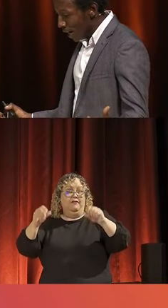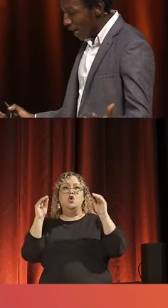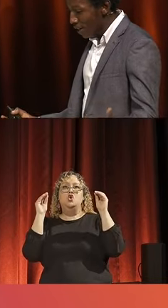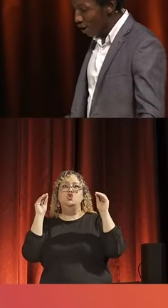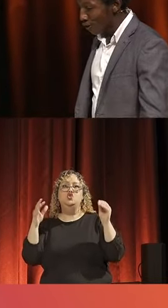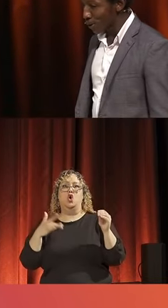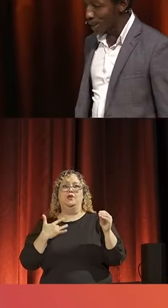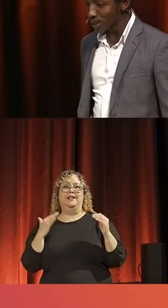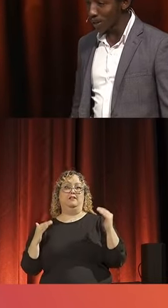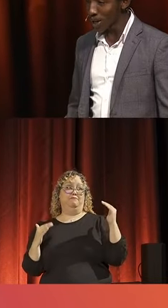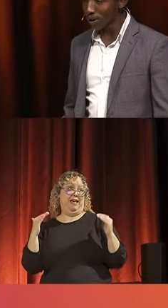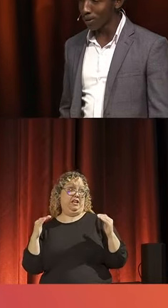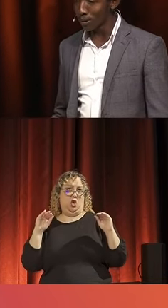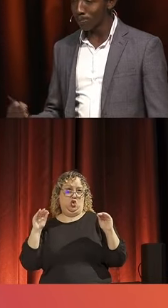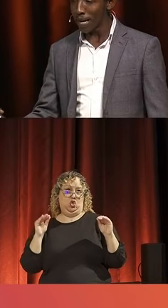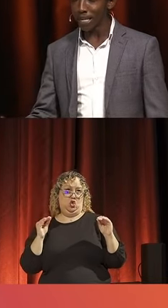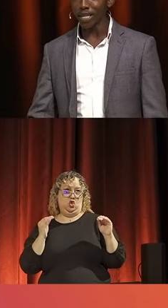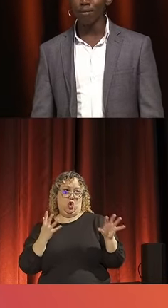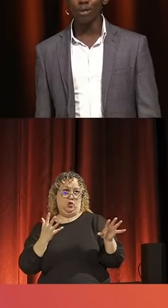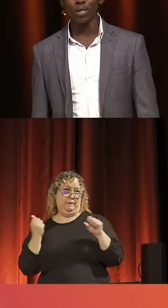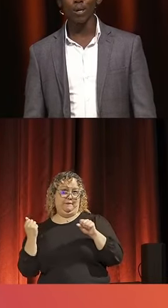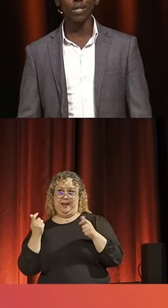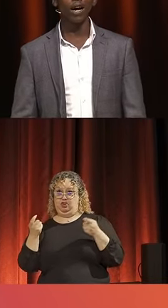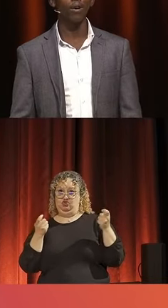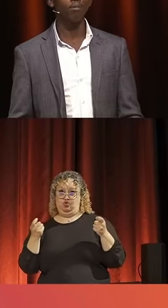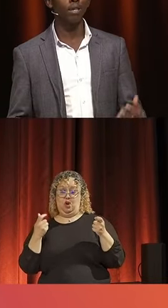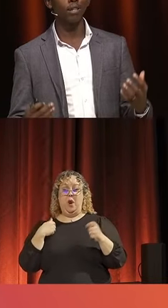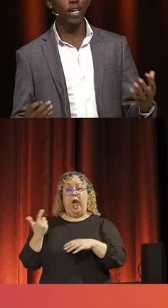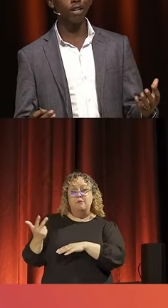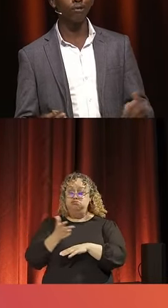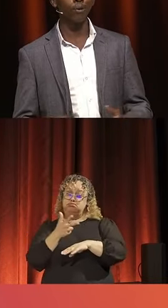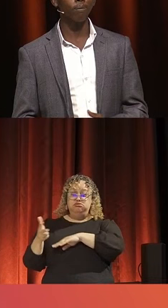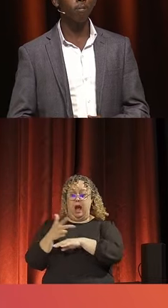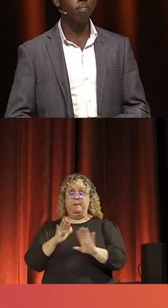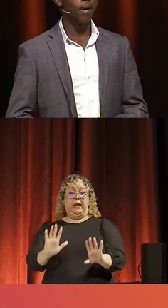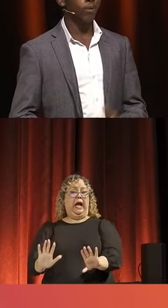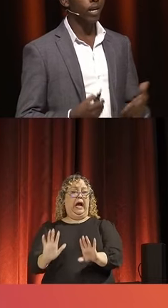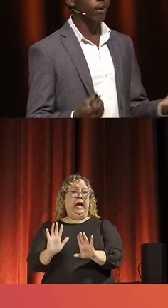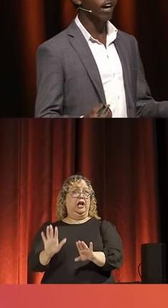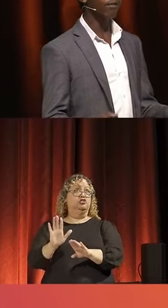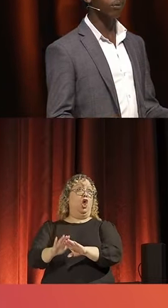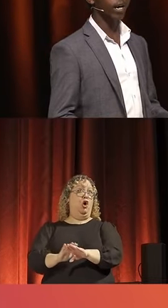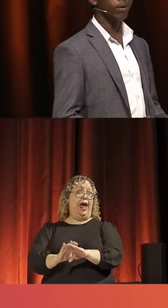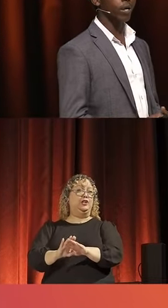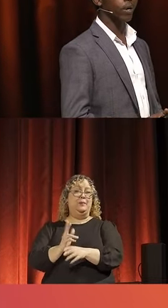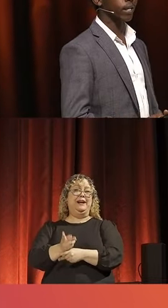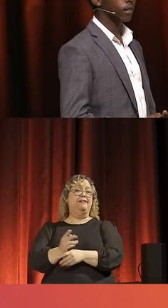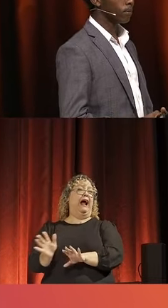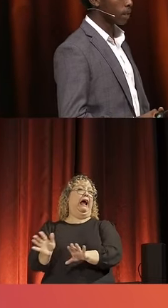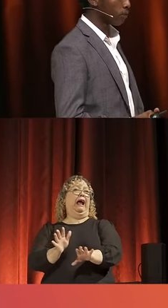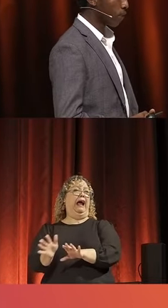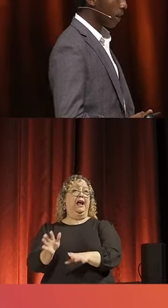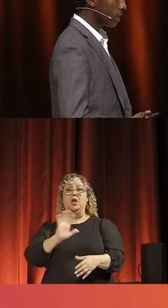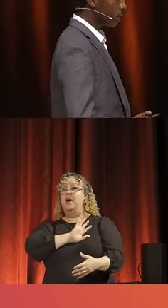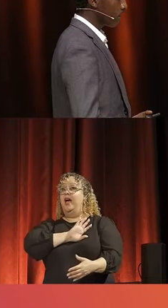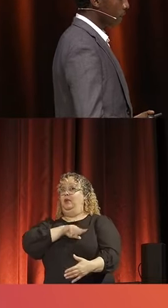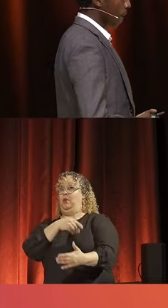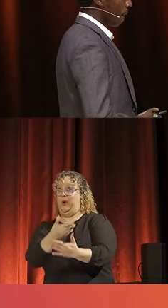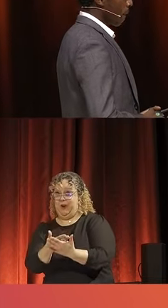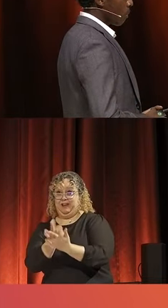As we were heading off to a destination, I was begging him to slow down and be careful, and when I arrived where I was going, meeting a